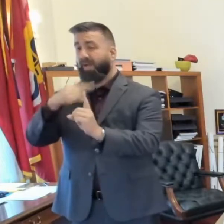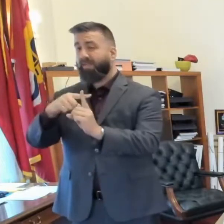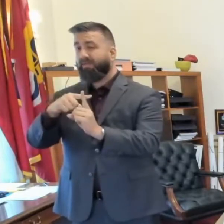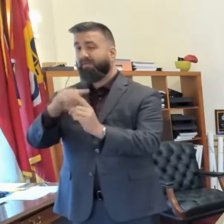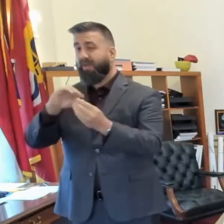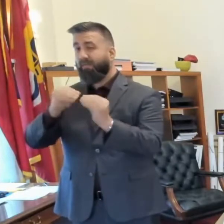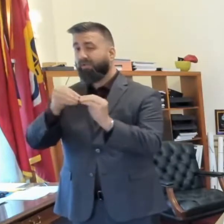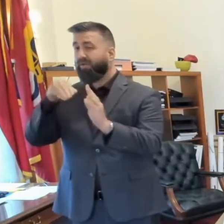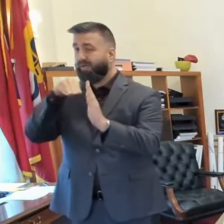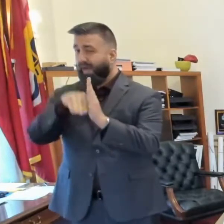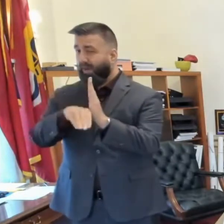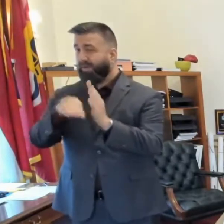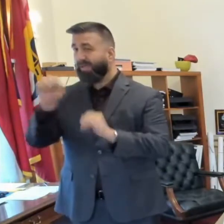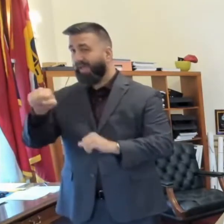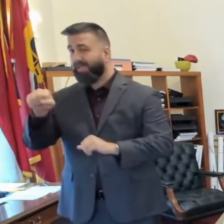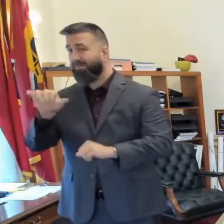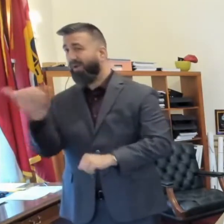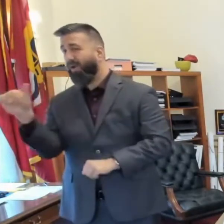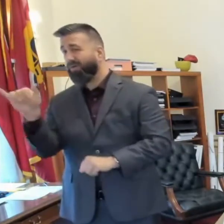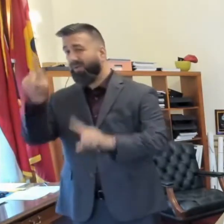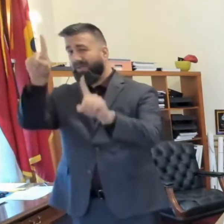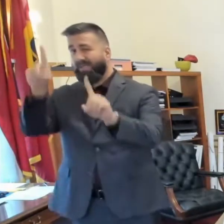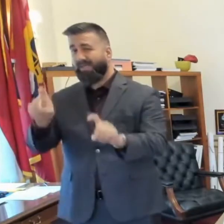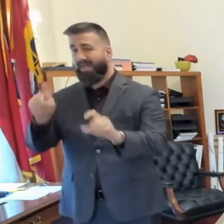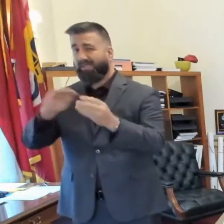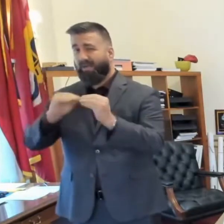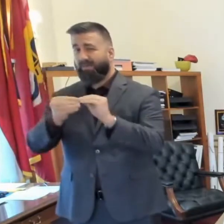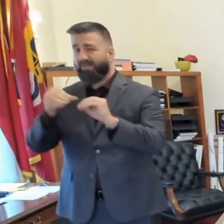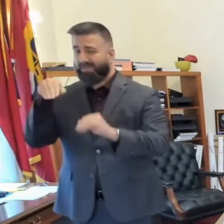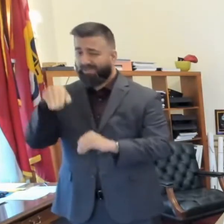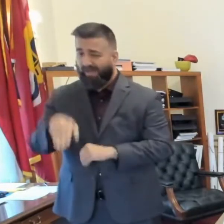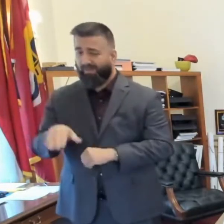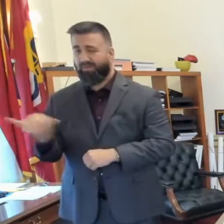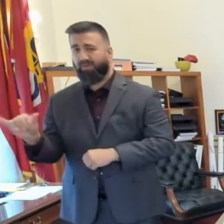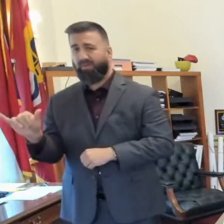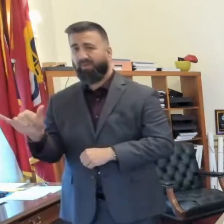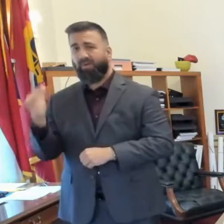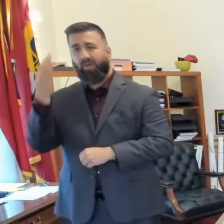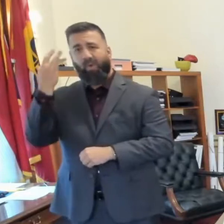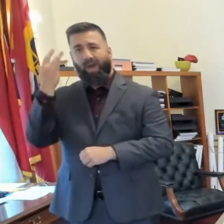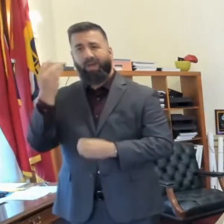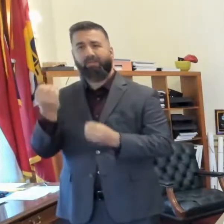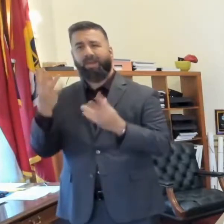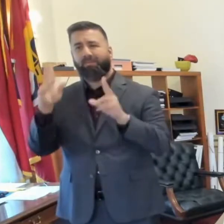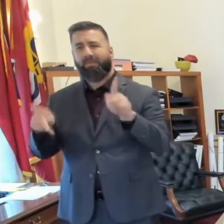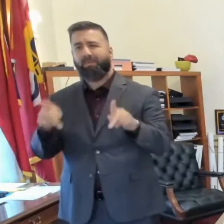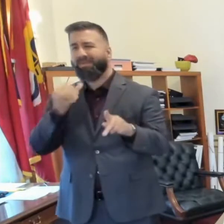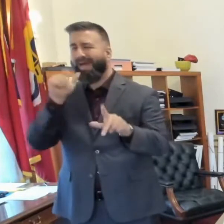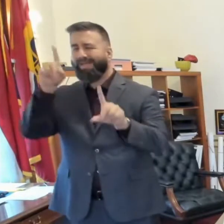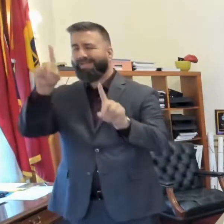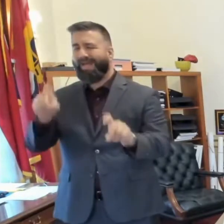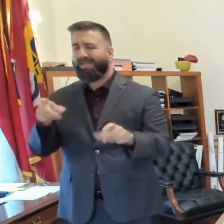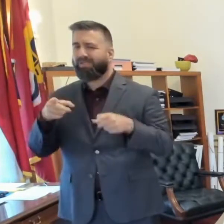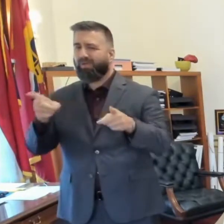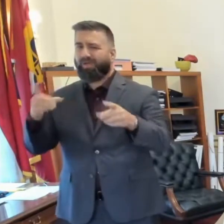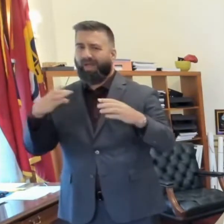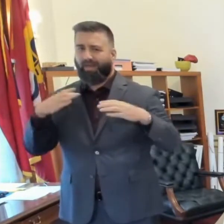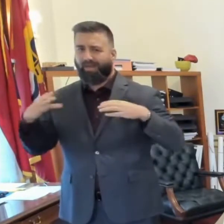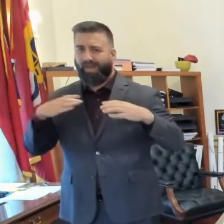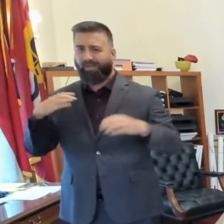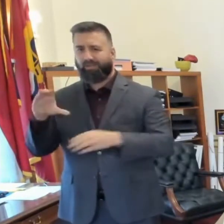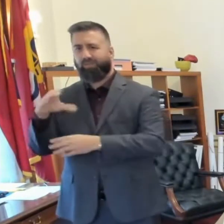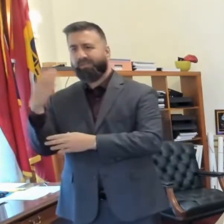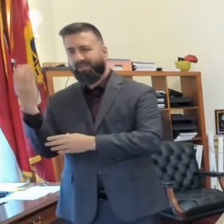are down also, because of course there weren't a lot of people getting tested over the Christmas holiday. So you